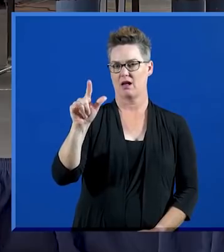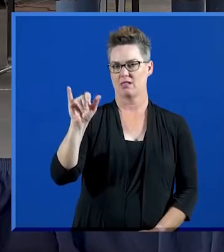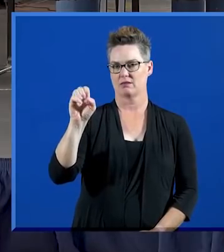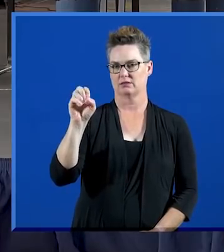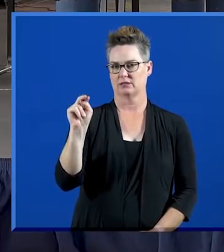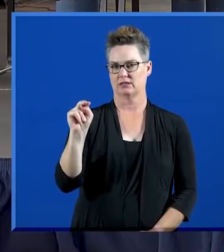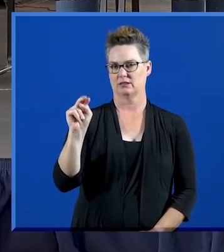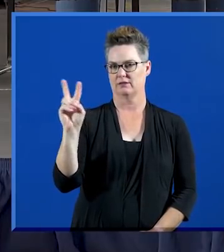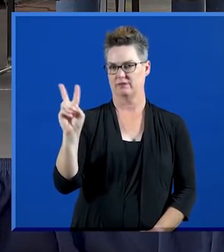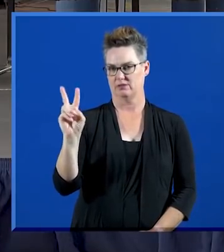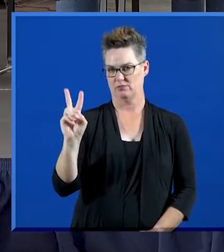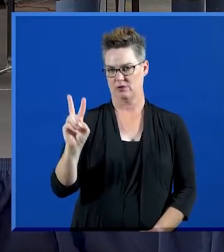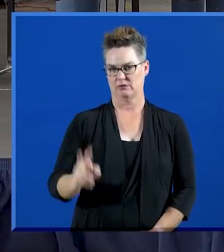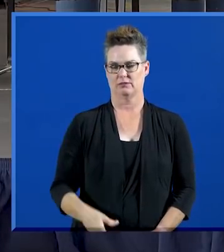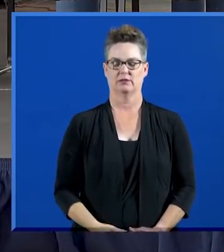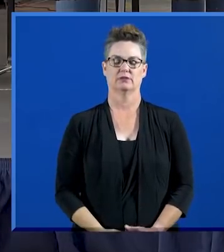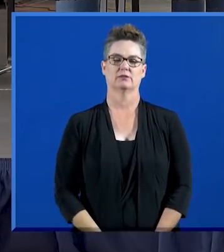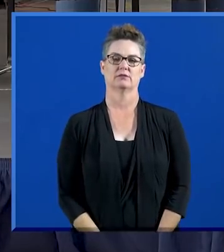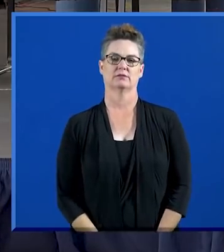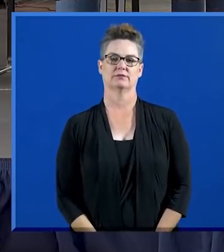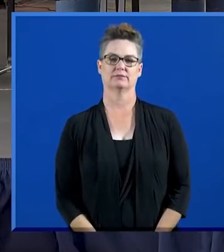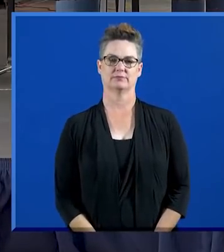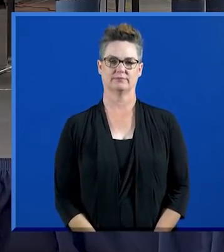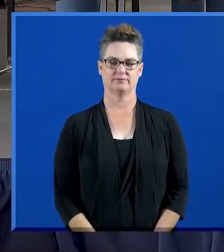Allison Bevilacqua.